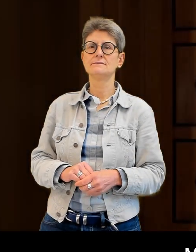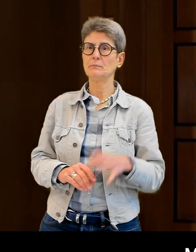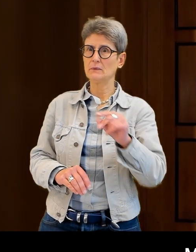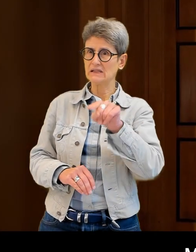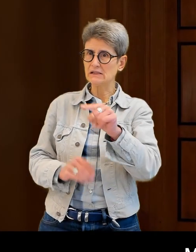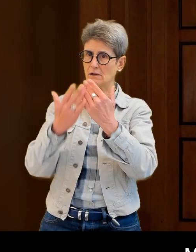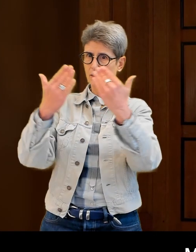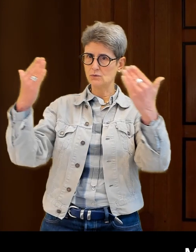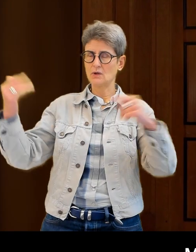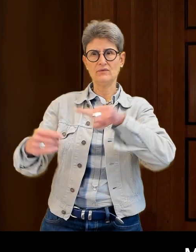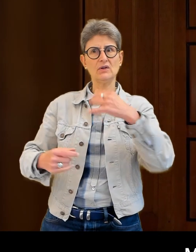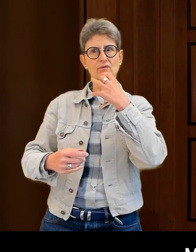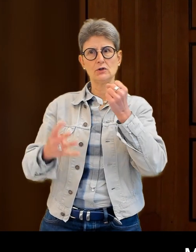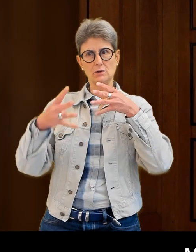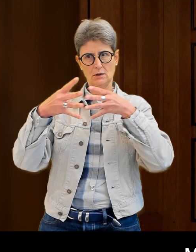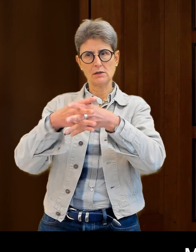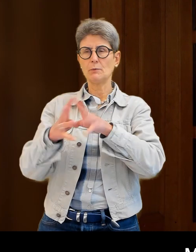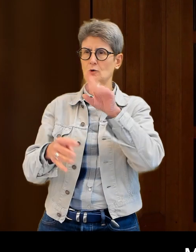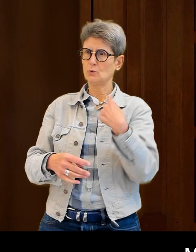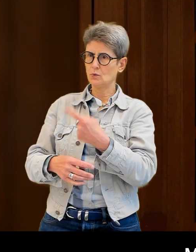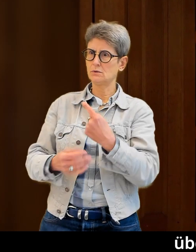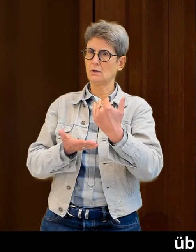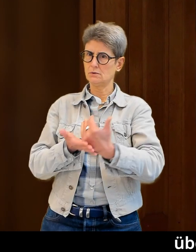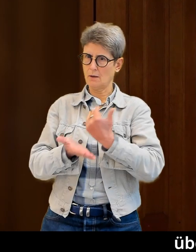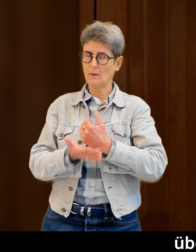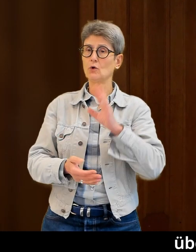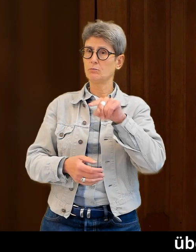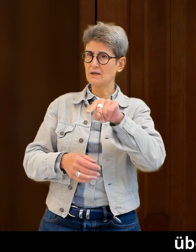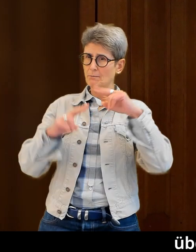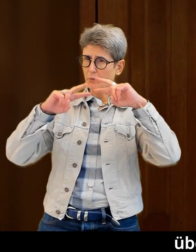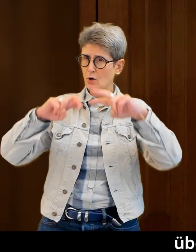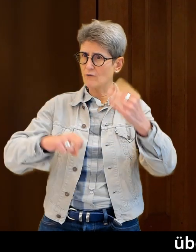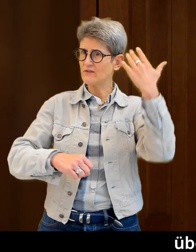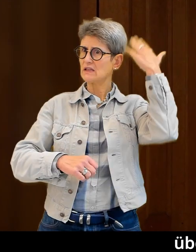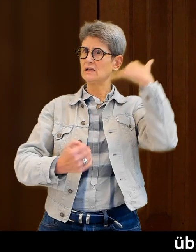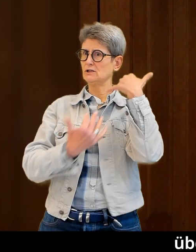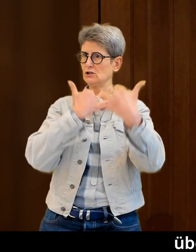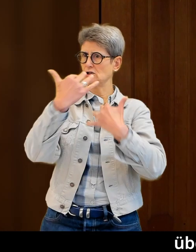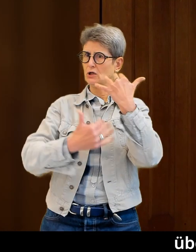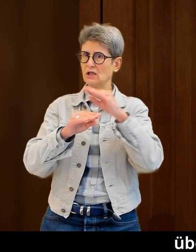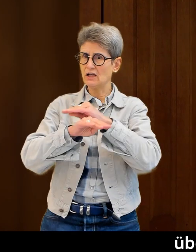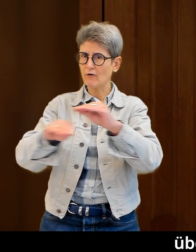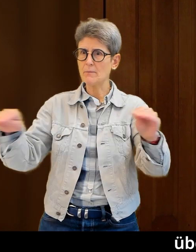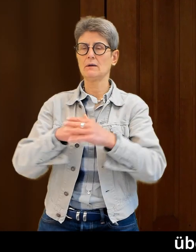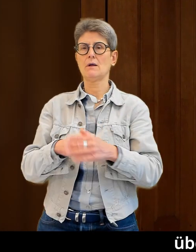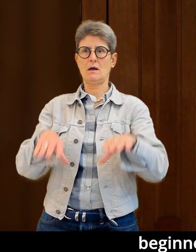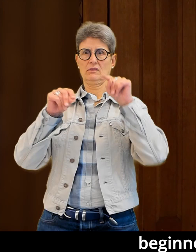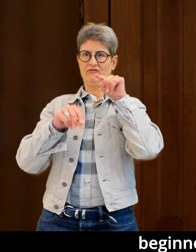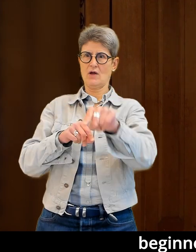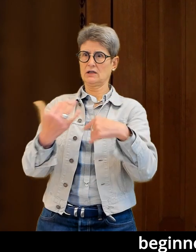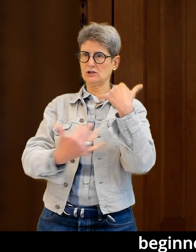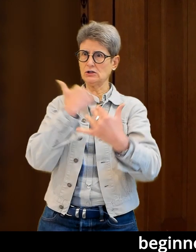With this exhibition, we want to provide transparency about our collection by informing about their provenance